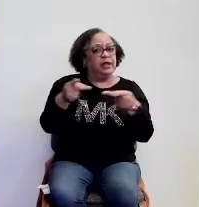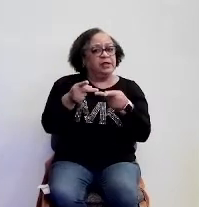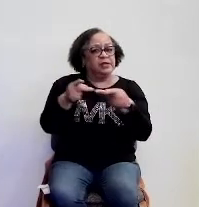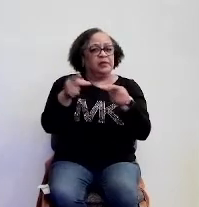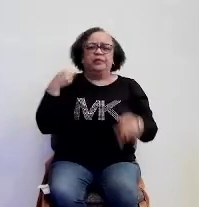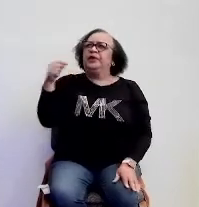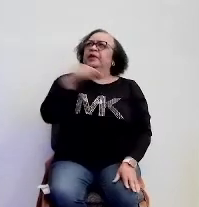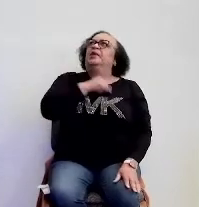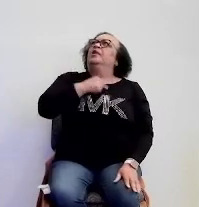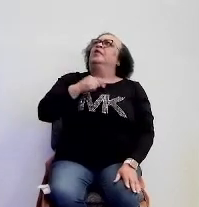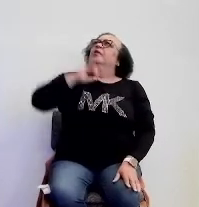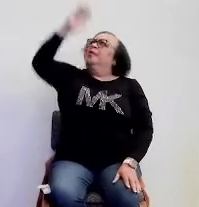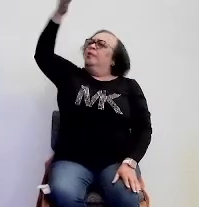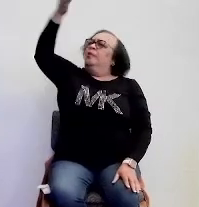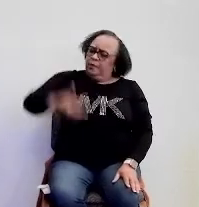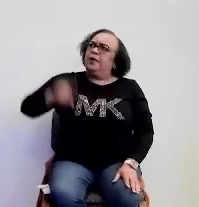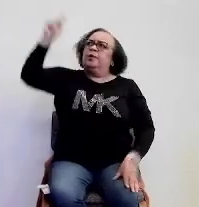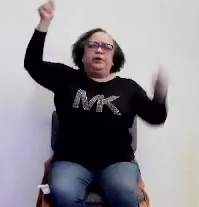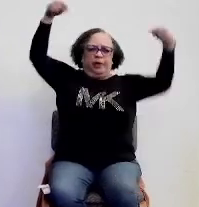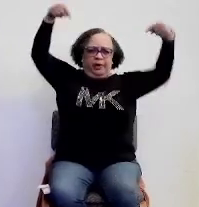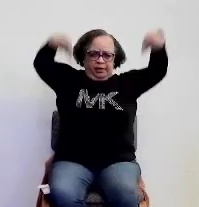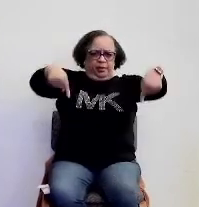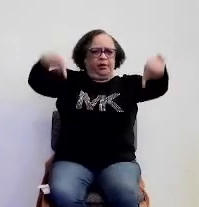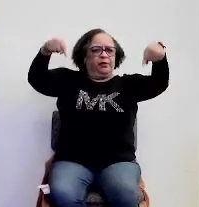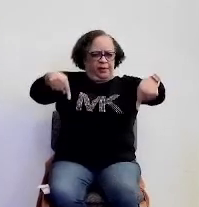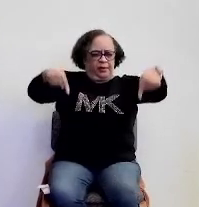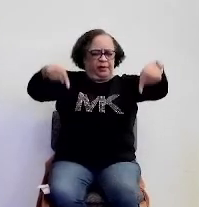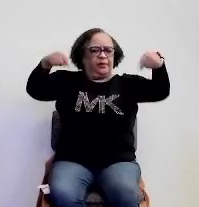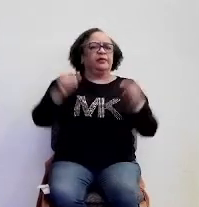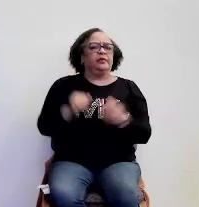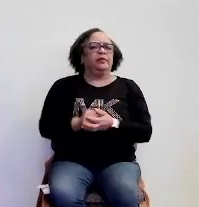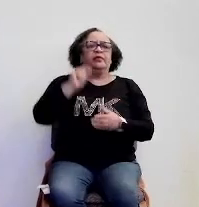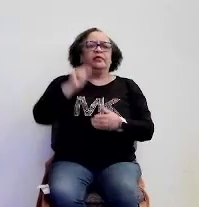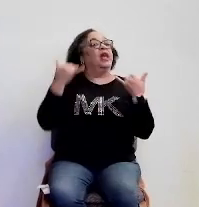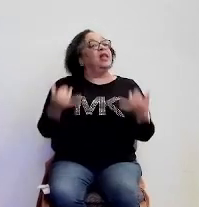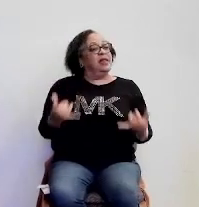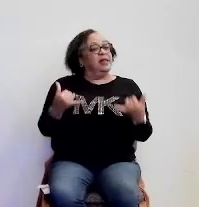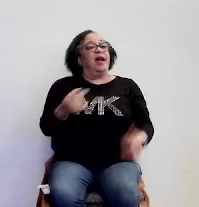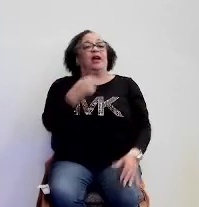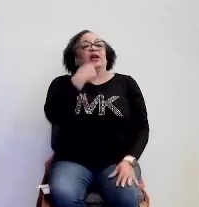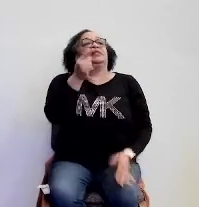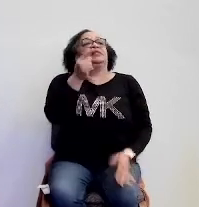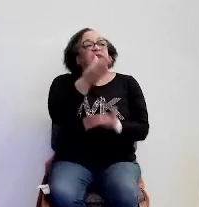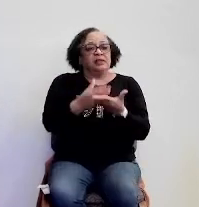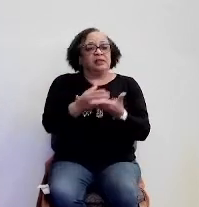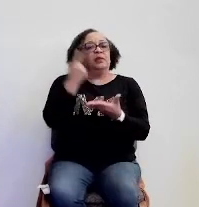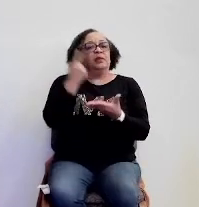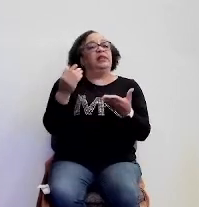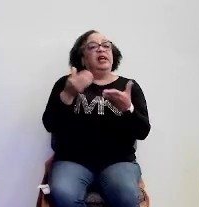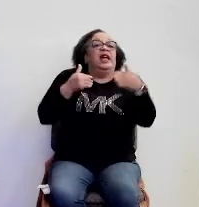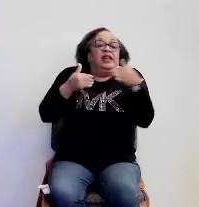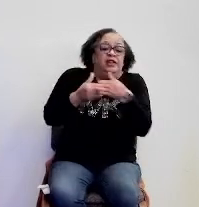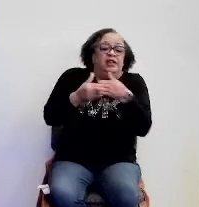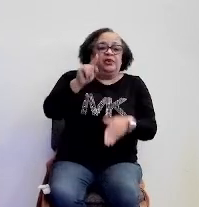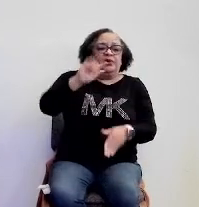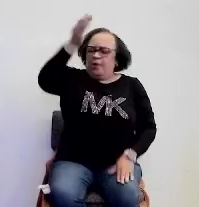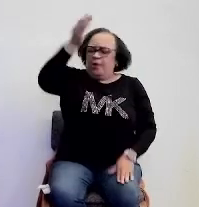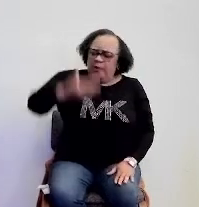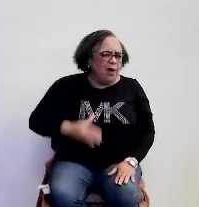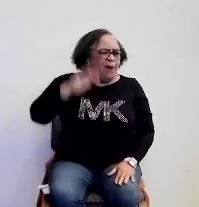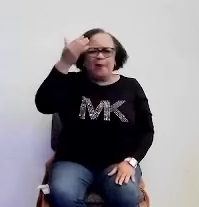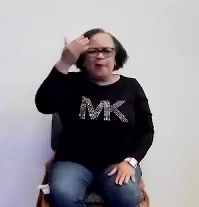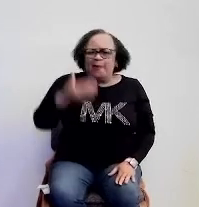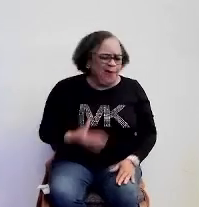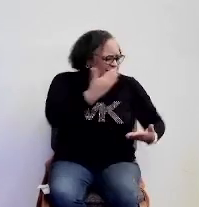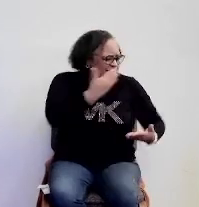that you are God and God all by yourself. Now tell somebody around you, tell them you're welcome, welcome. Tell